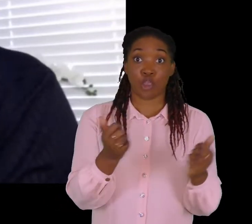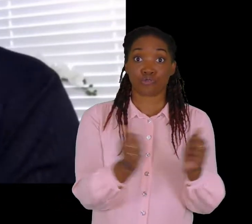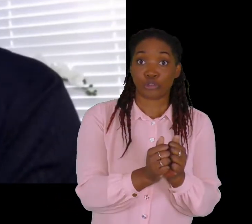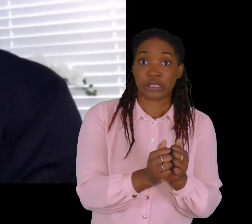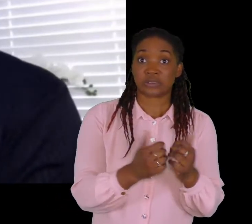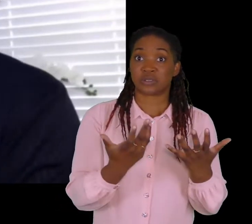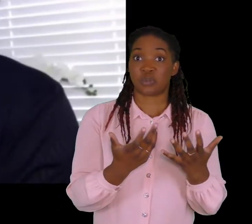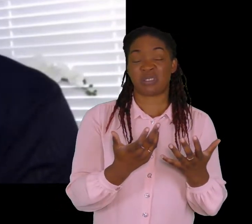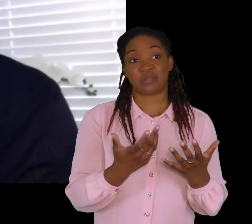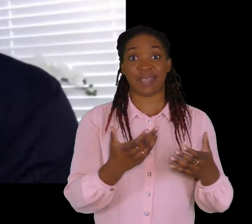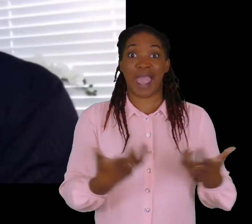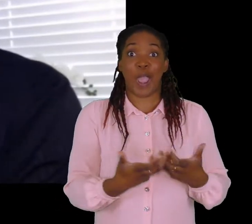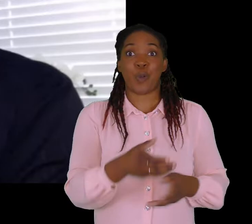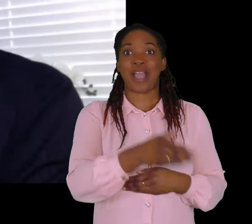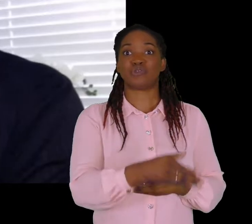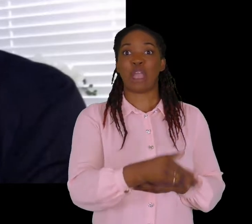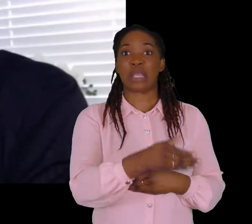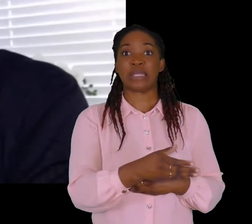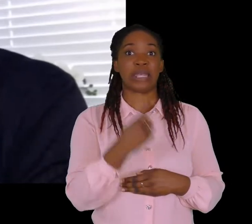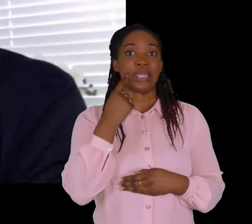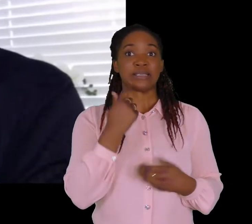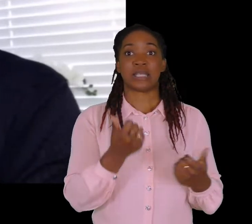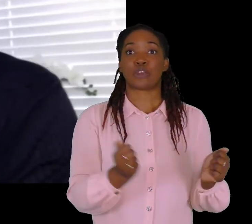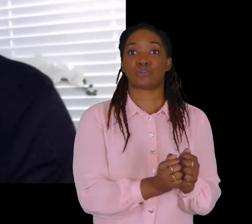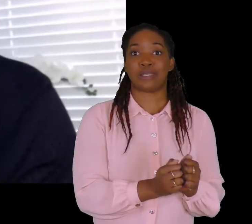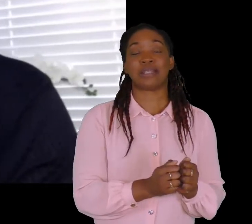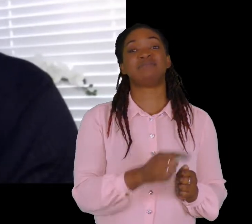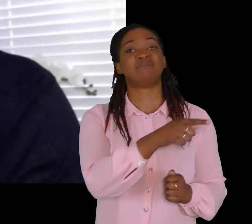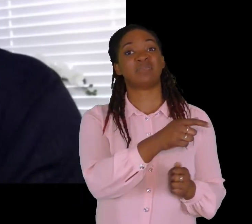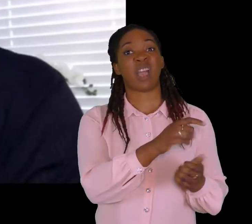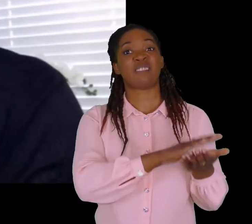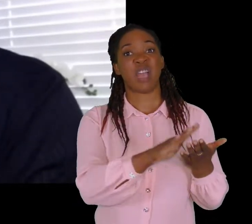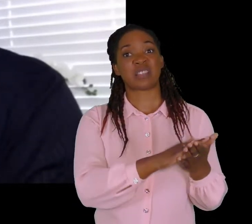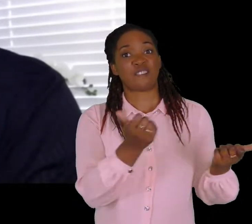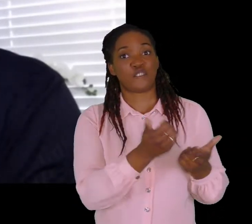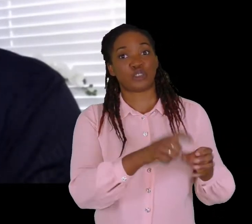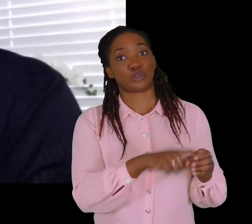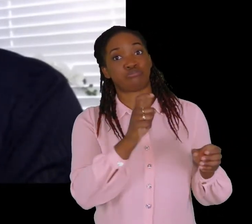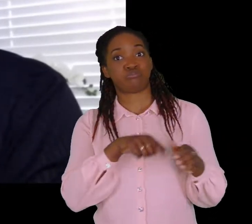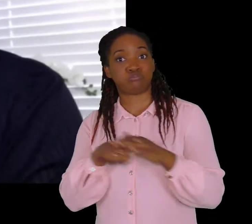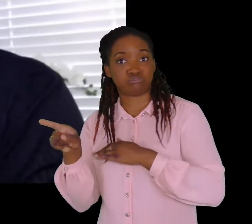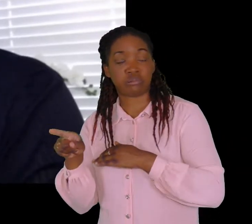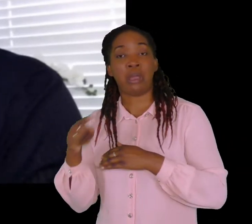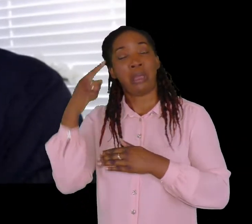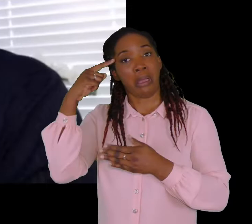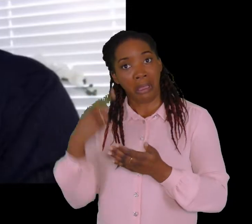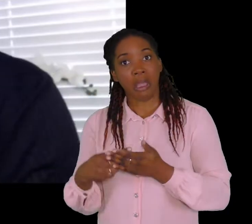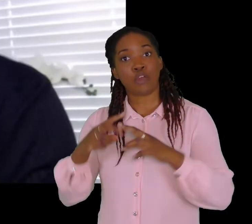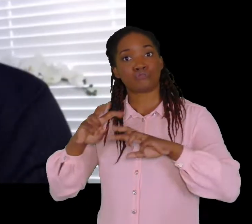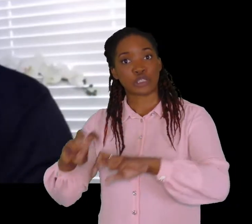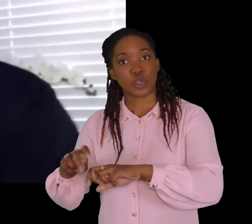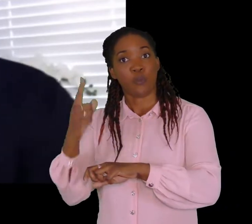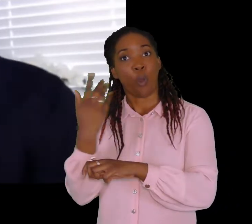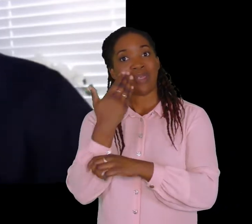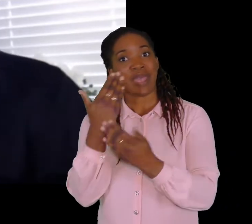could be agreed with the formality of a handshake. I left Havana with the task of solidifying an exhibition that I'd already researched for the Leatherby